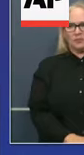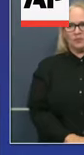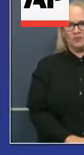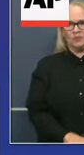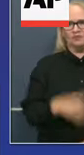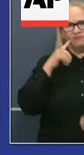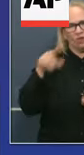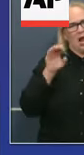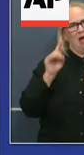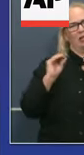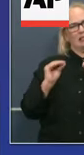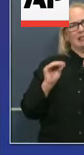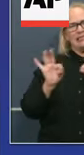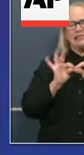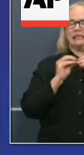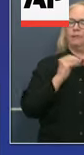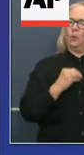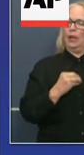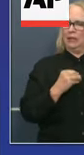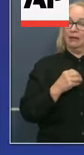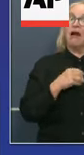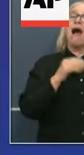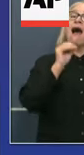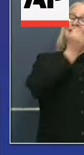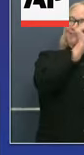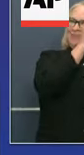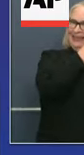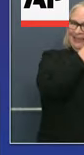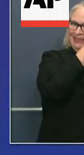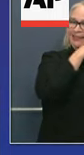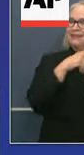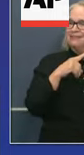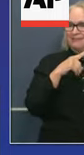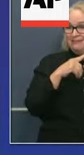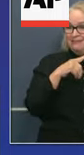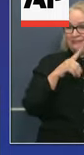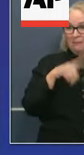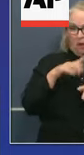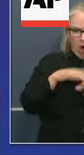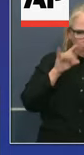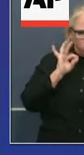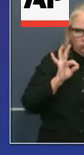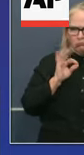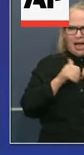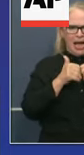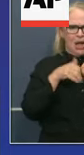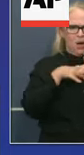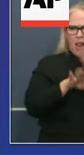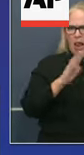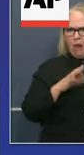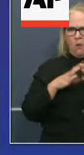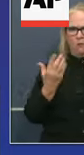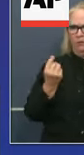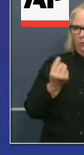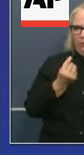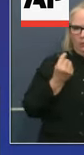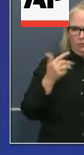Safety is foundational and safety will ultimately make the determination of how we go about educating our kids as